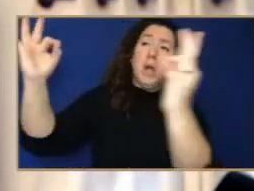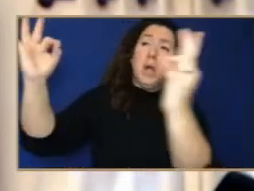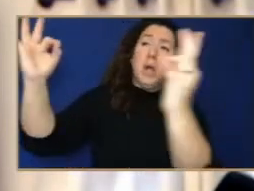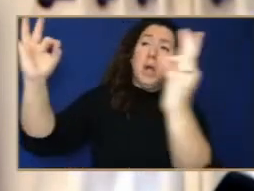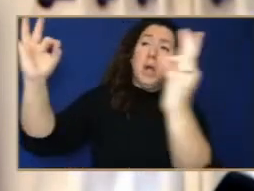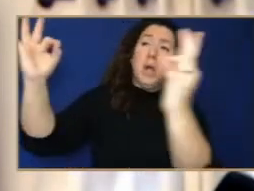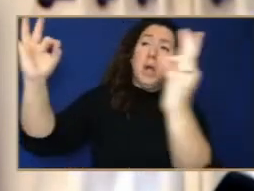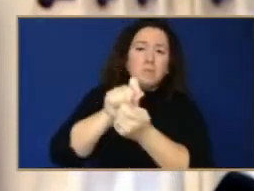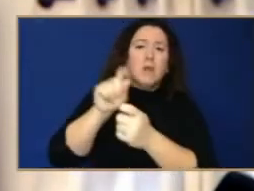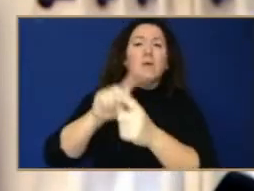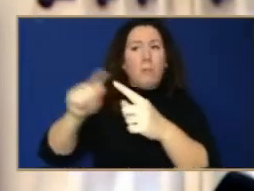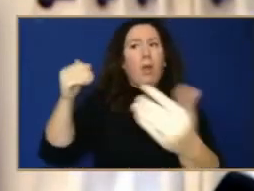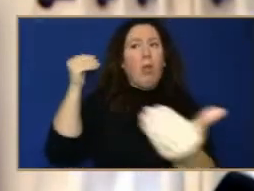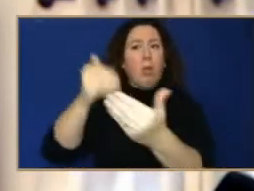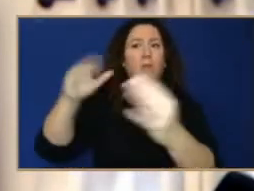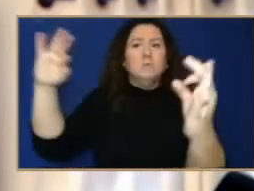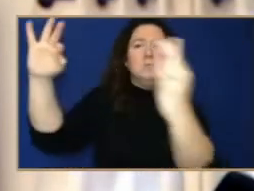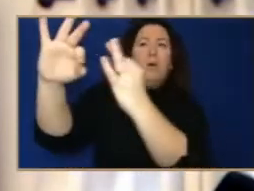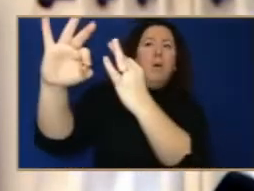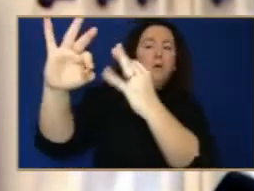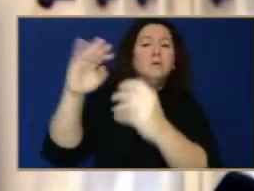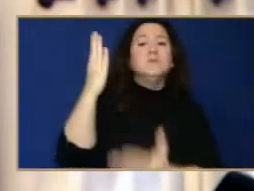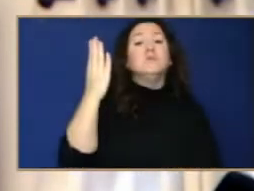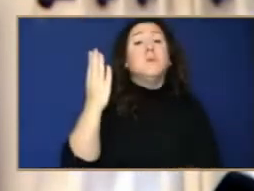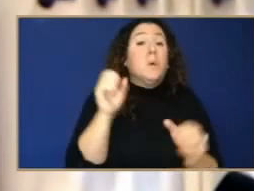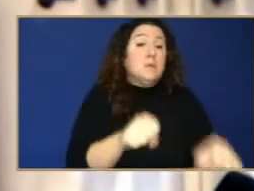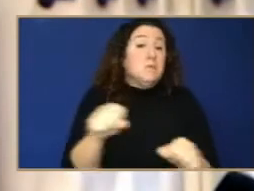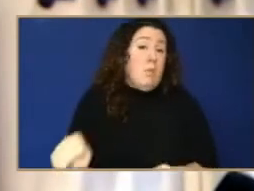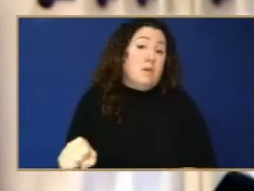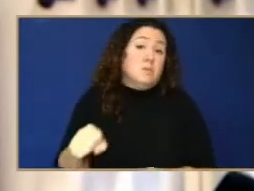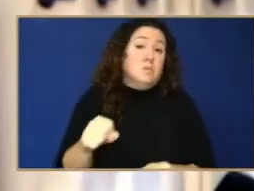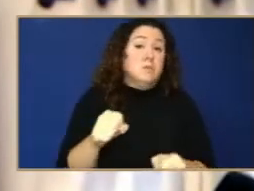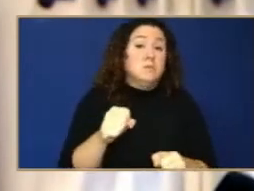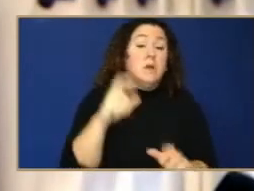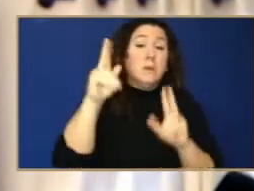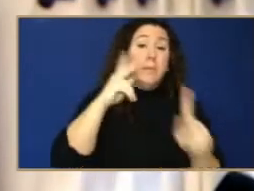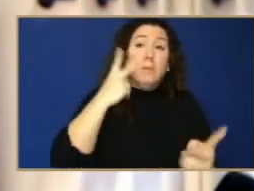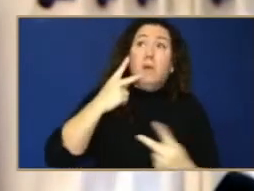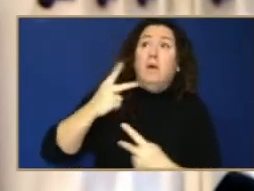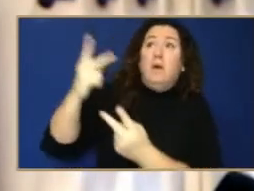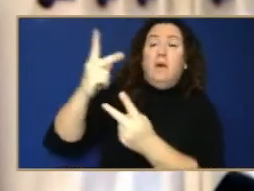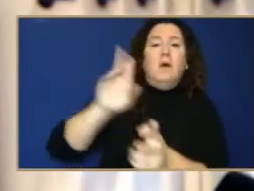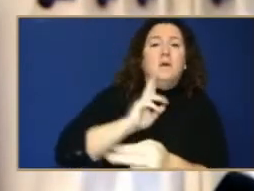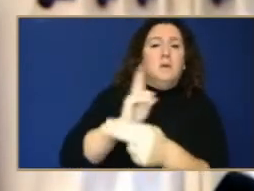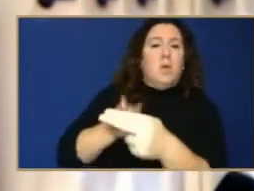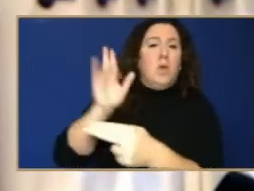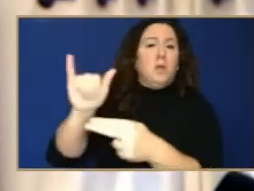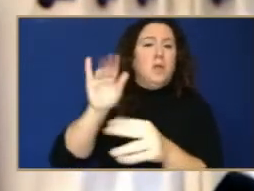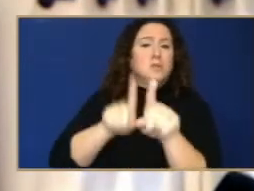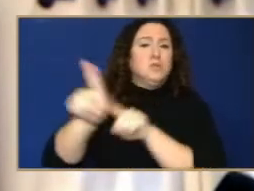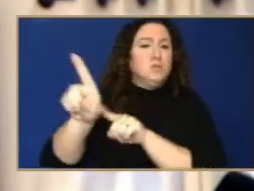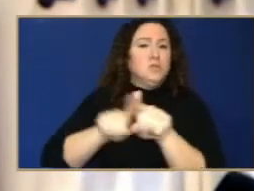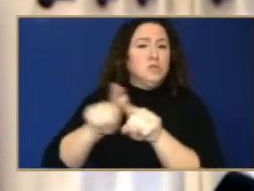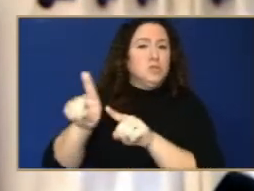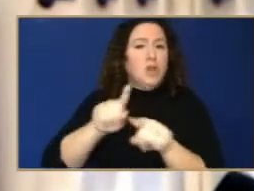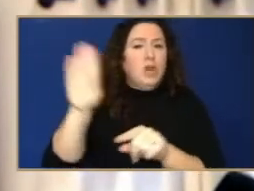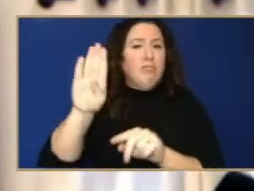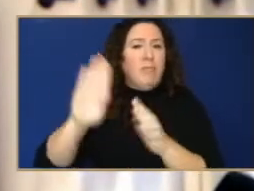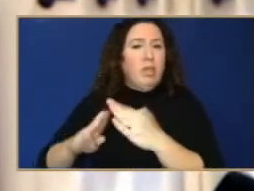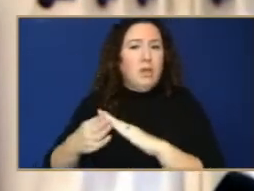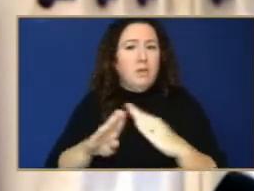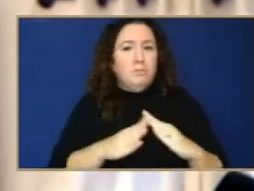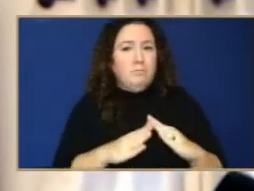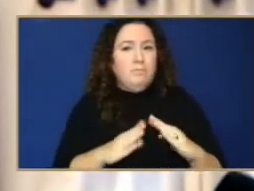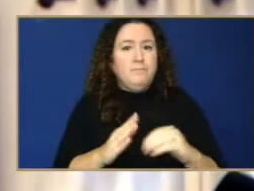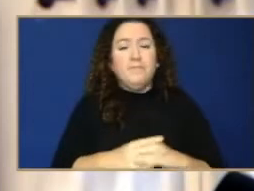conjunction like this was what was referred to as the Star of Bethlehem. But there are many other possible things this could have been as well.